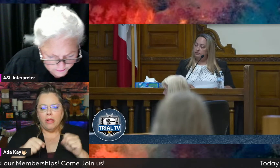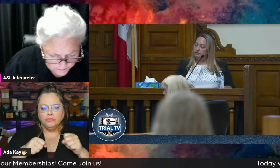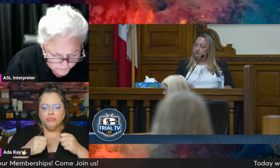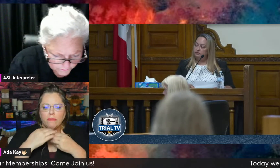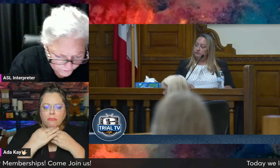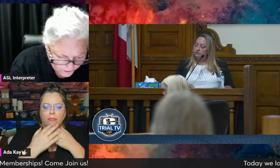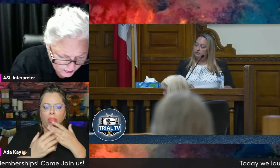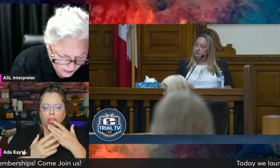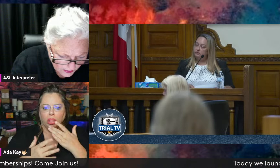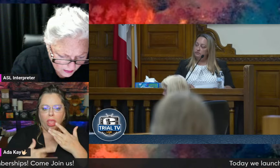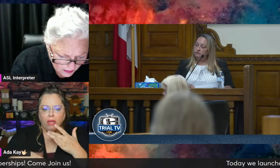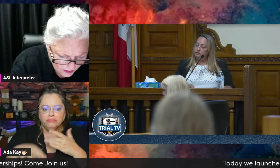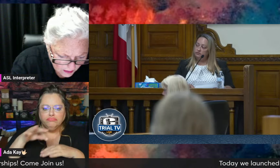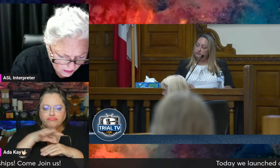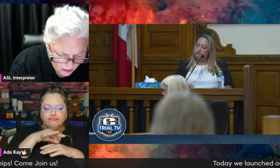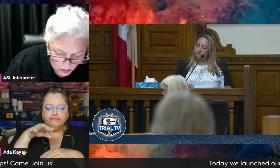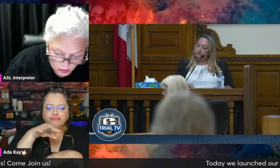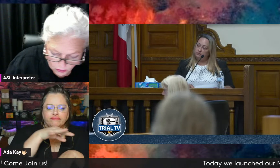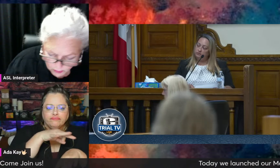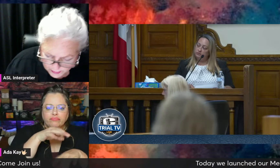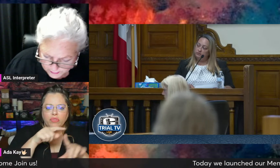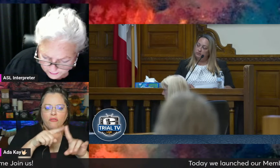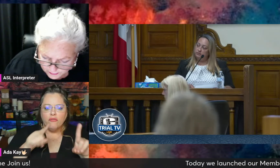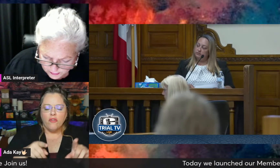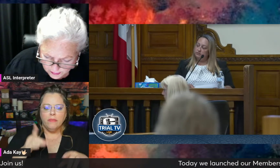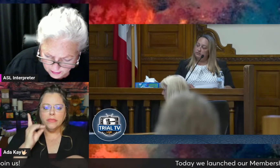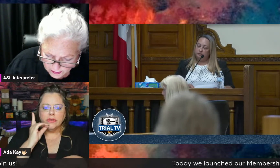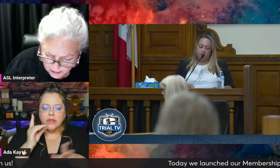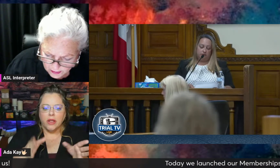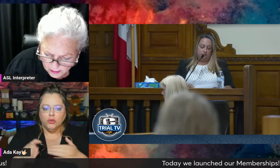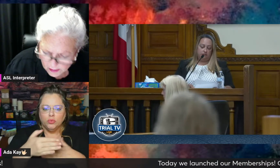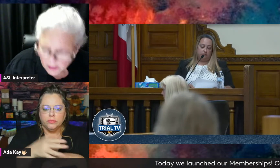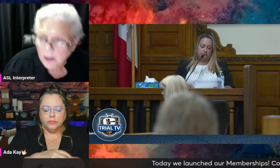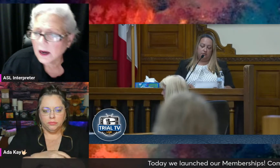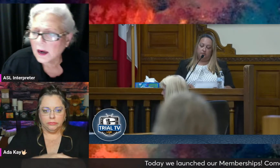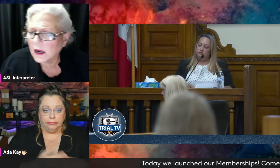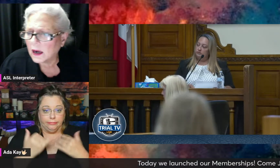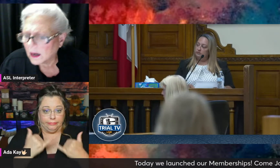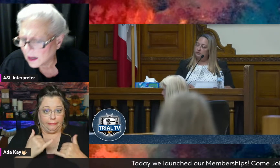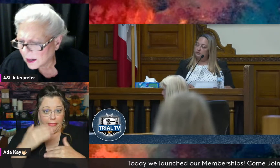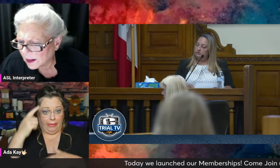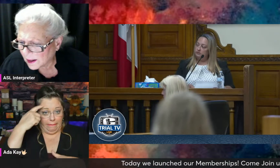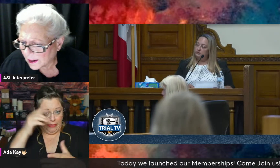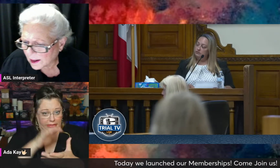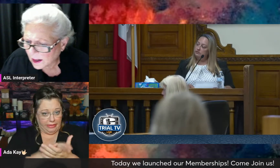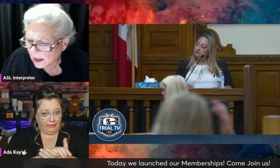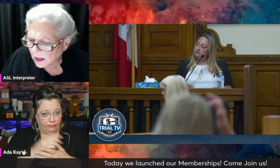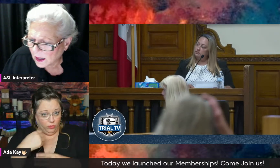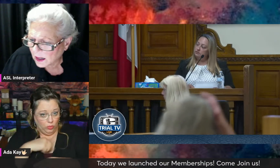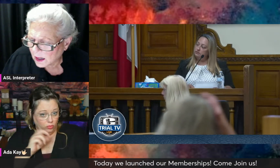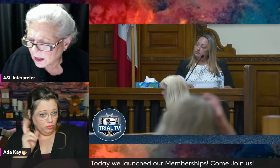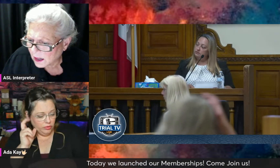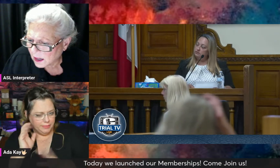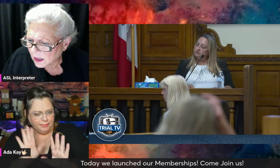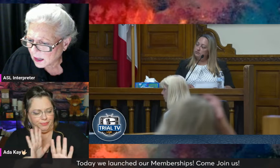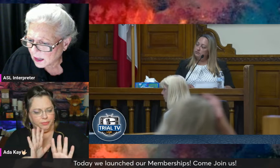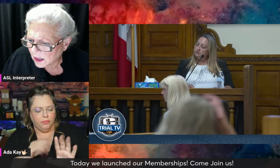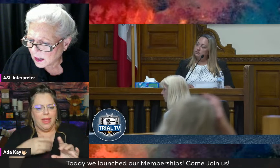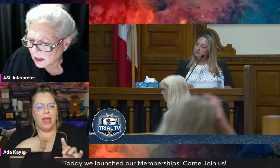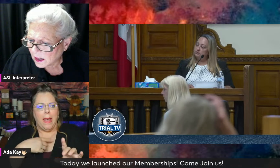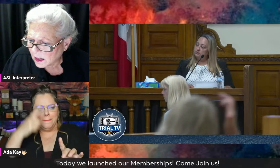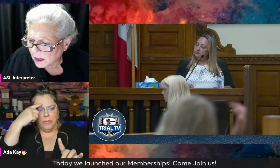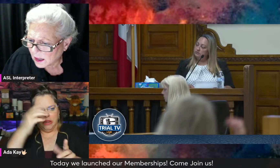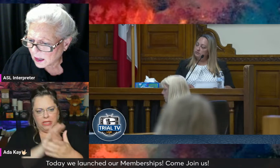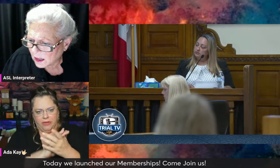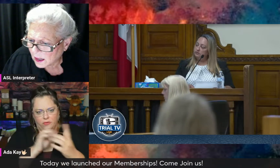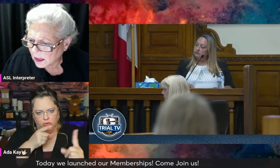Okay. And I believe we heard, well, I believe on direct examination,